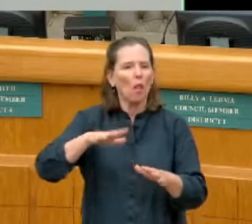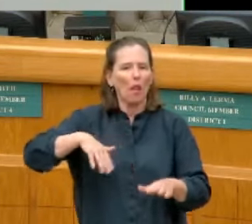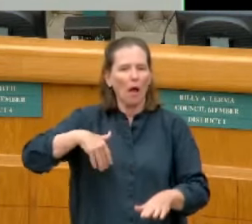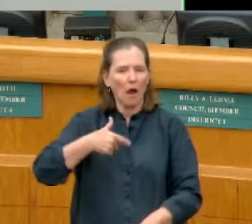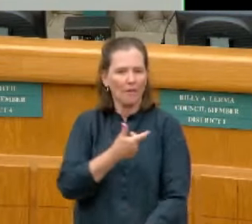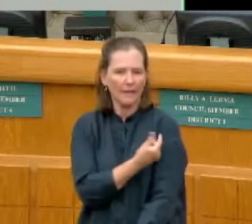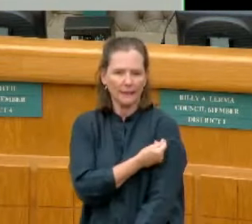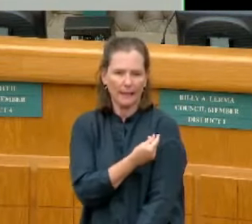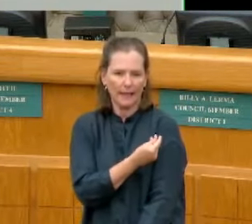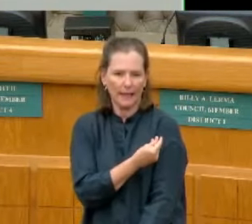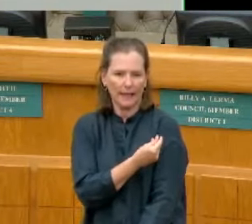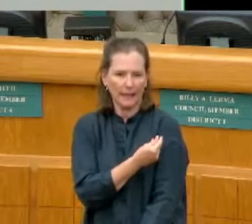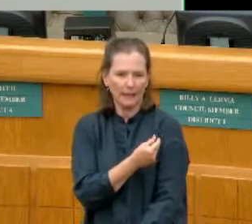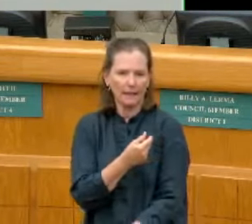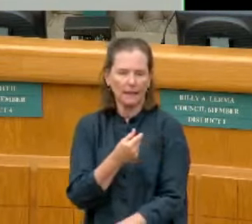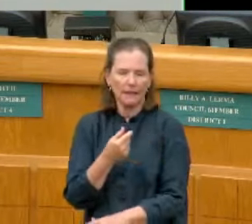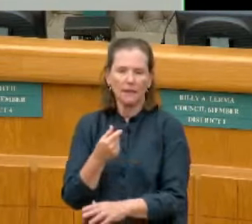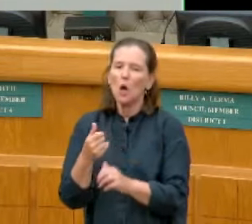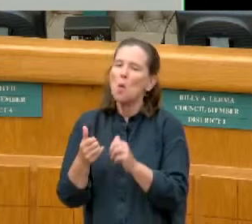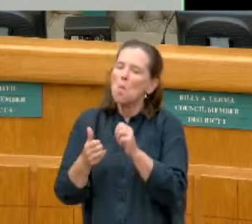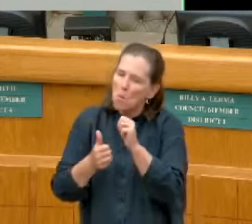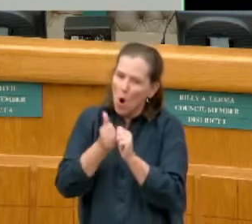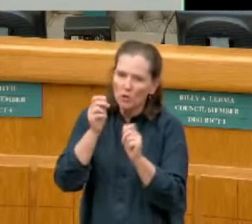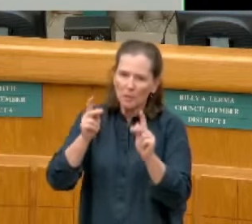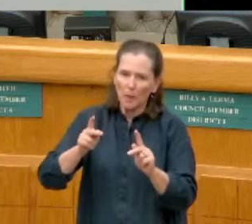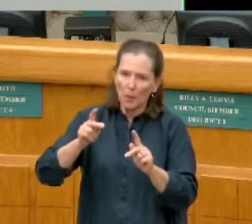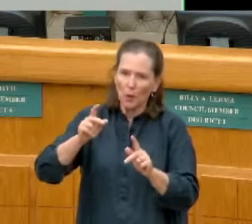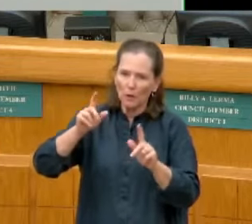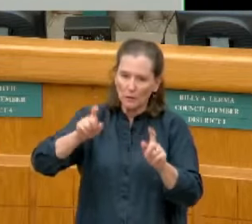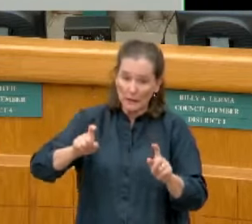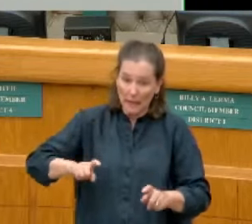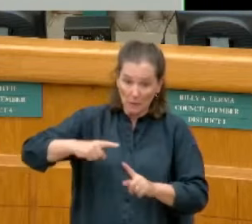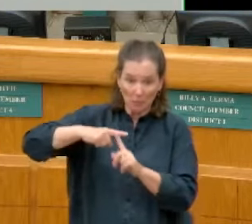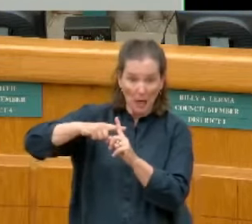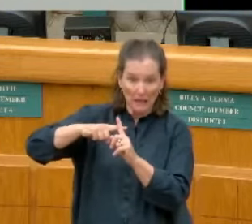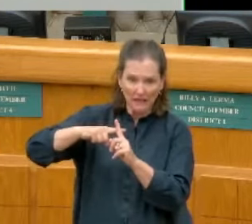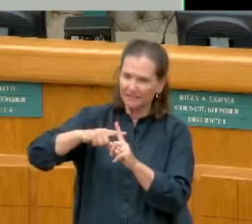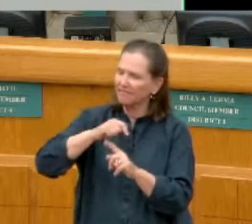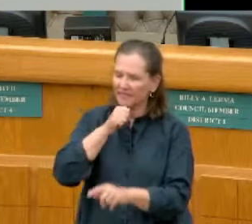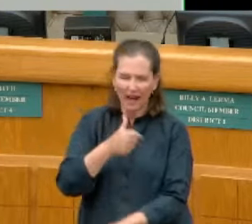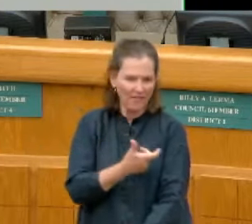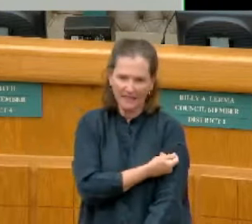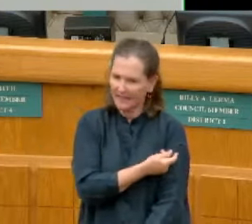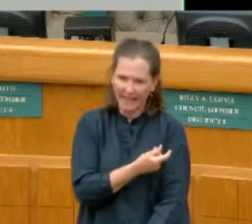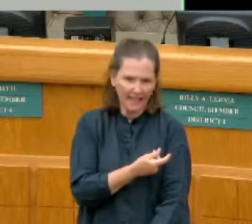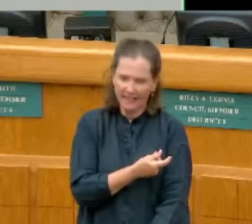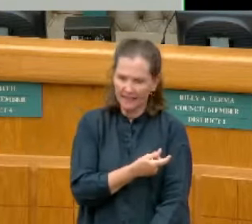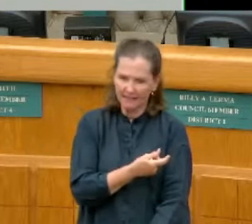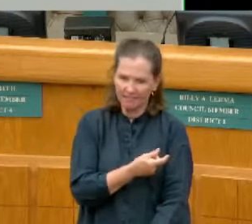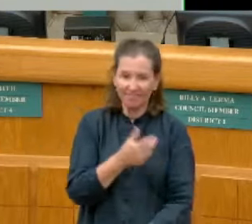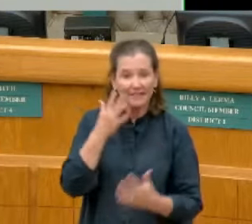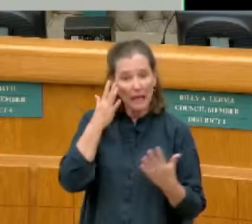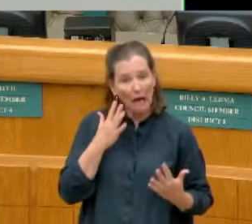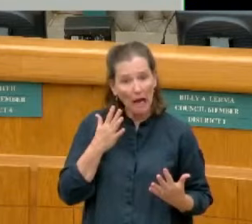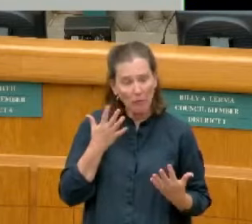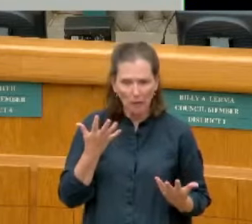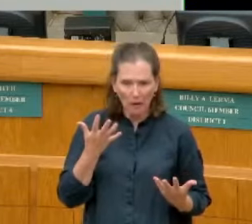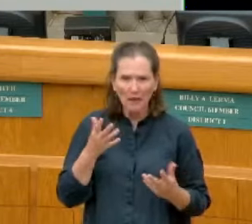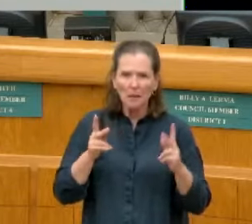of people that are testing positive have not been vaccinated. And unfortunately, the age group that is testing positive the most are 0